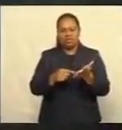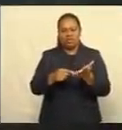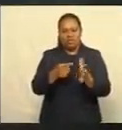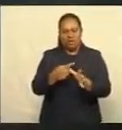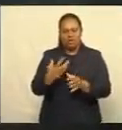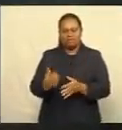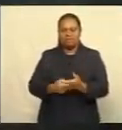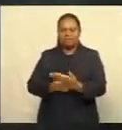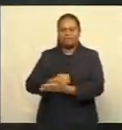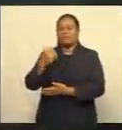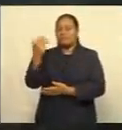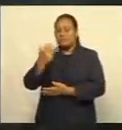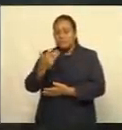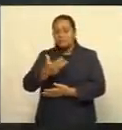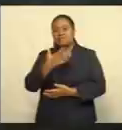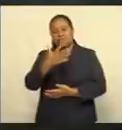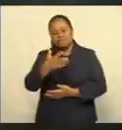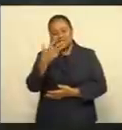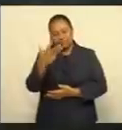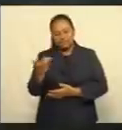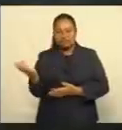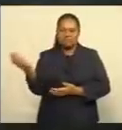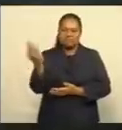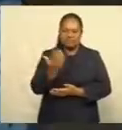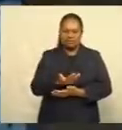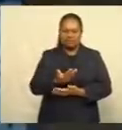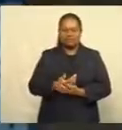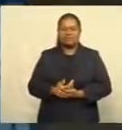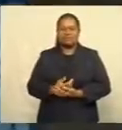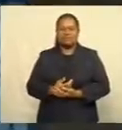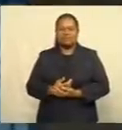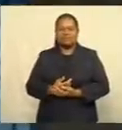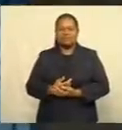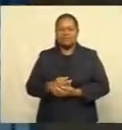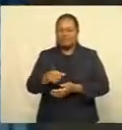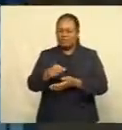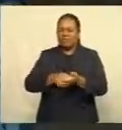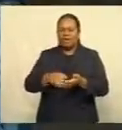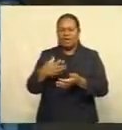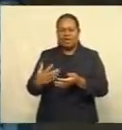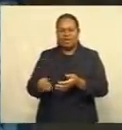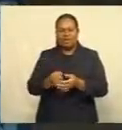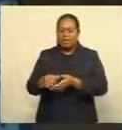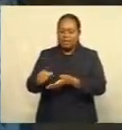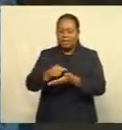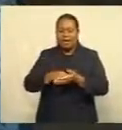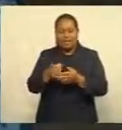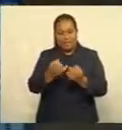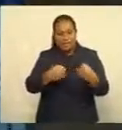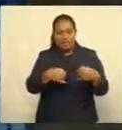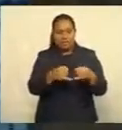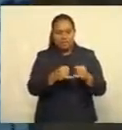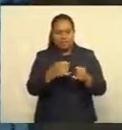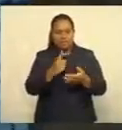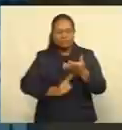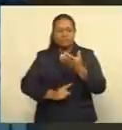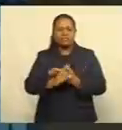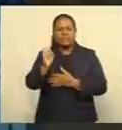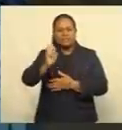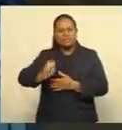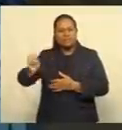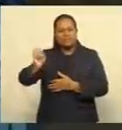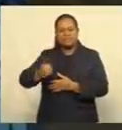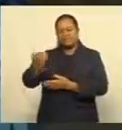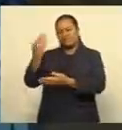in 1959. Our forefathers bought this piece of land from Europeans. When we noticed the land purchasing procedure was